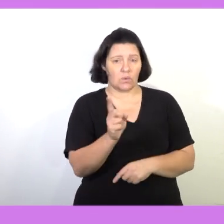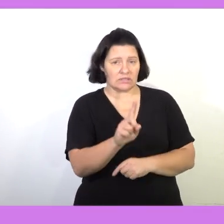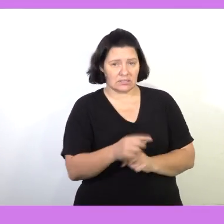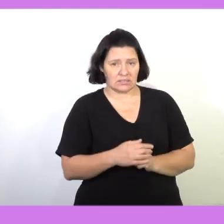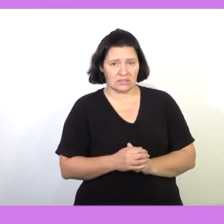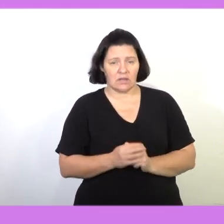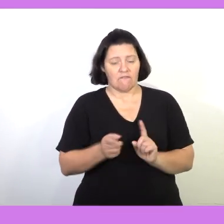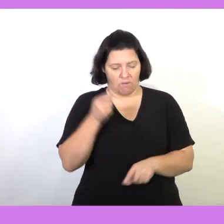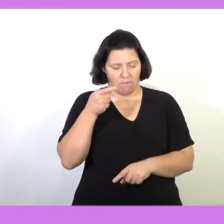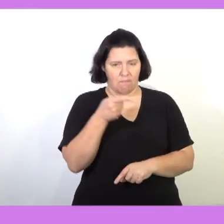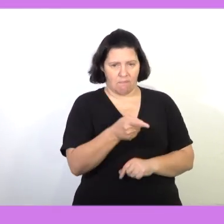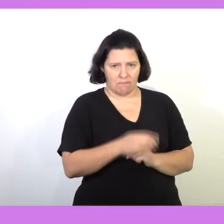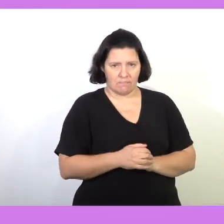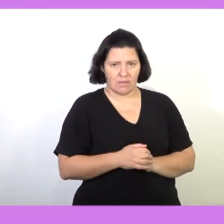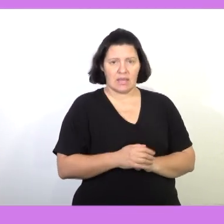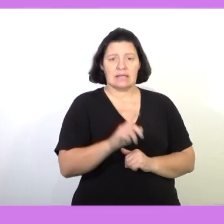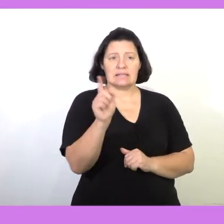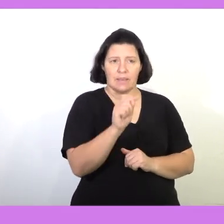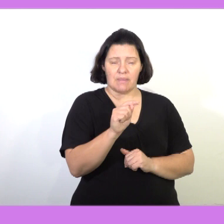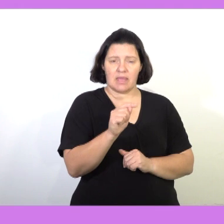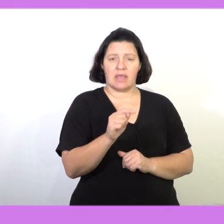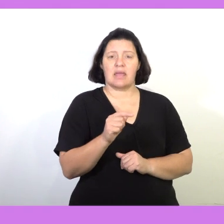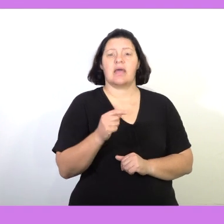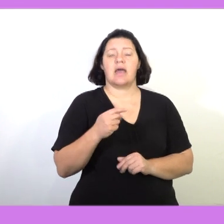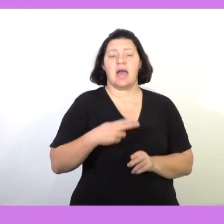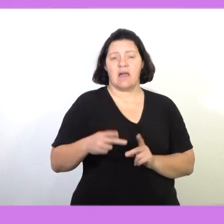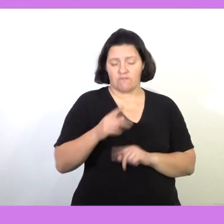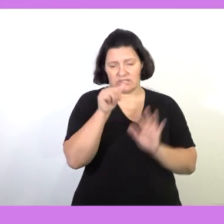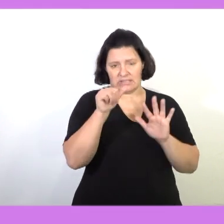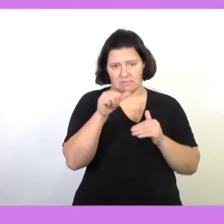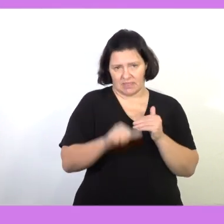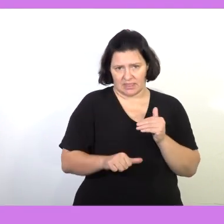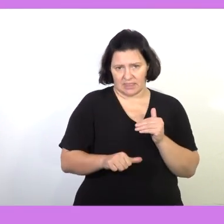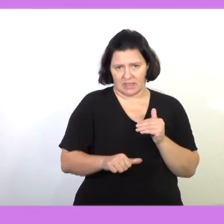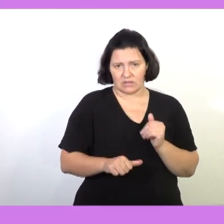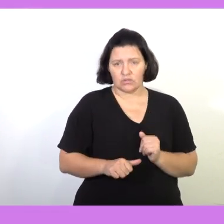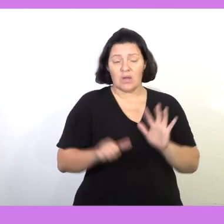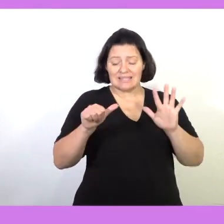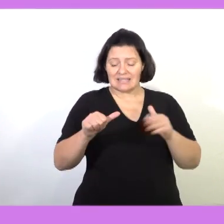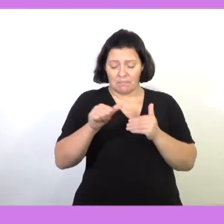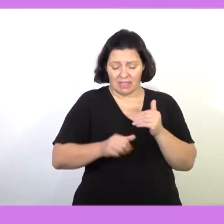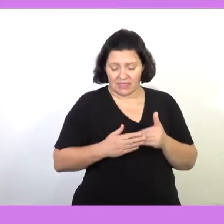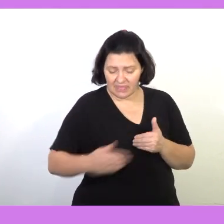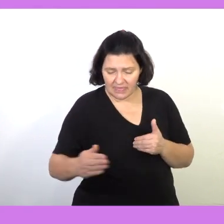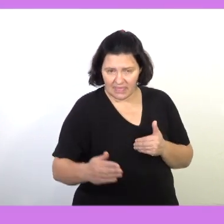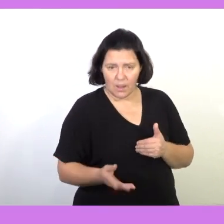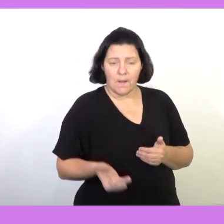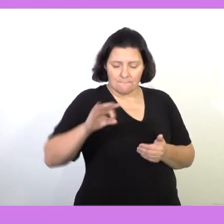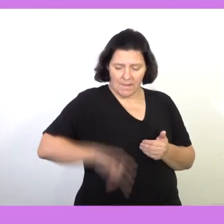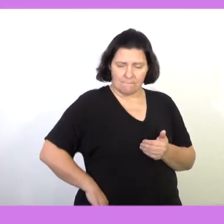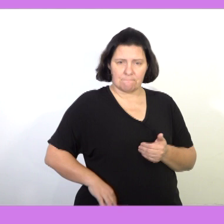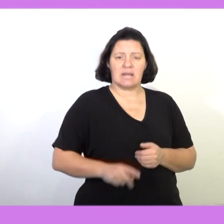is there from the given statement. Tshepi is hired for 6 months, and each month for the next 6